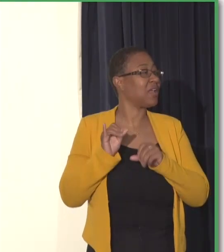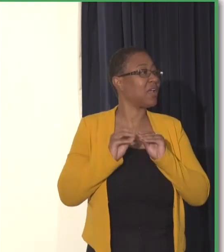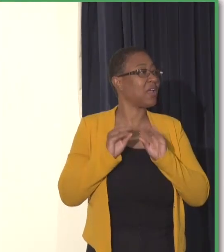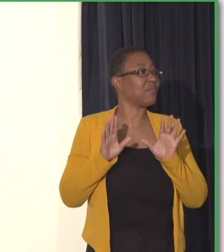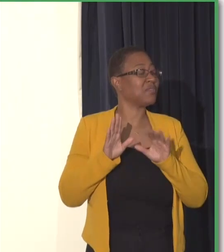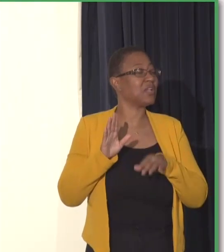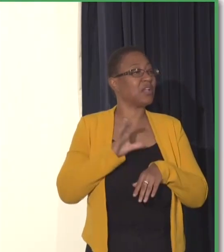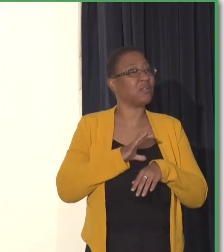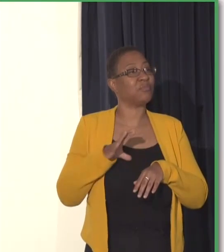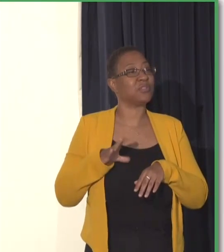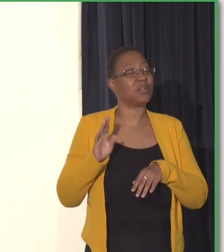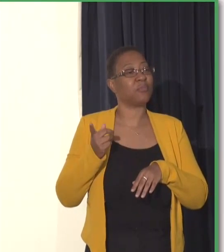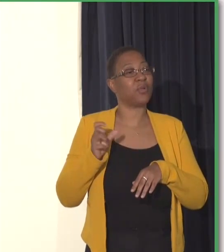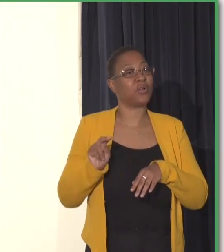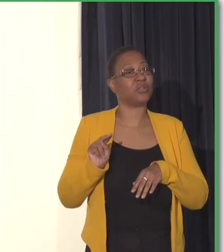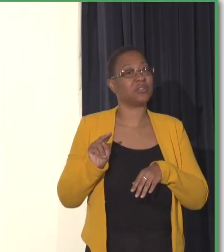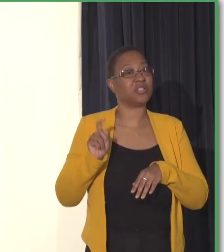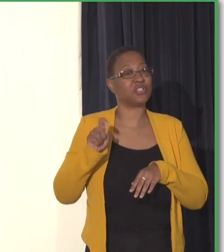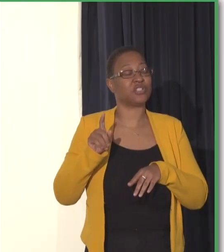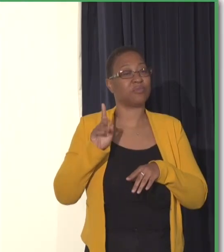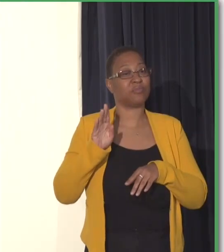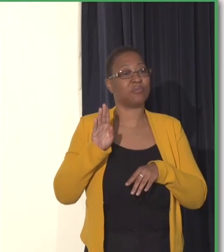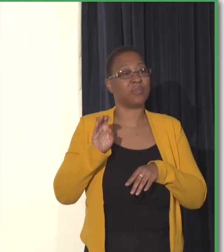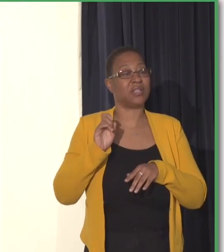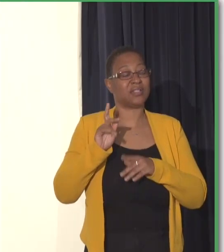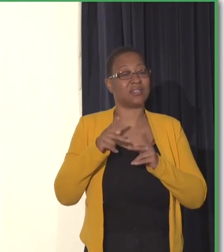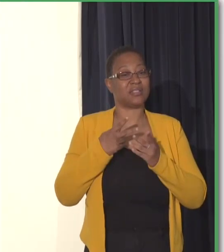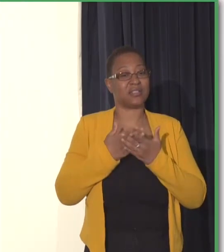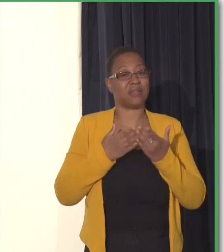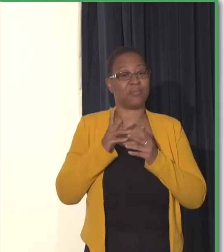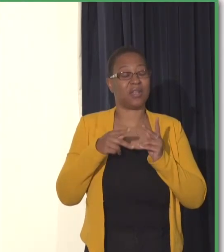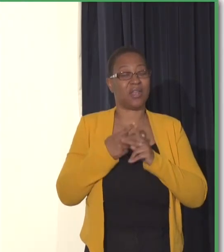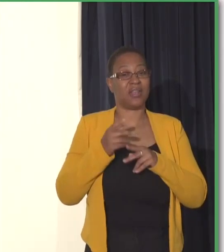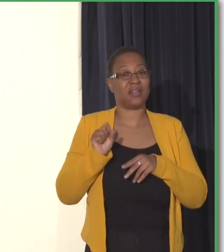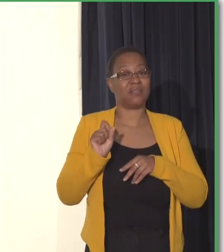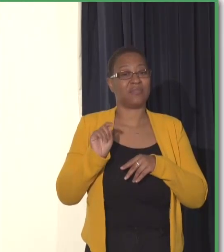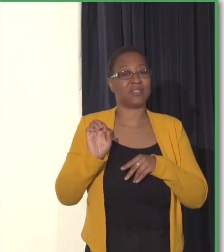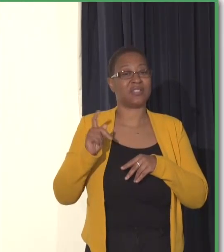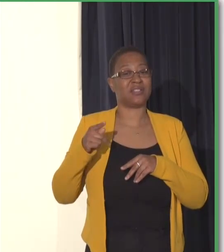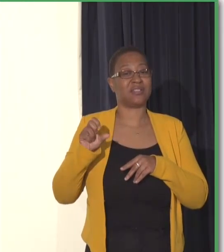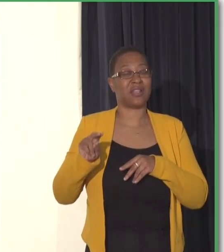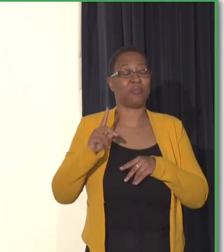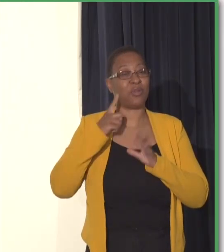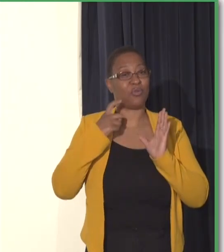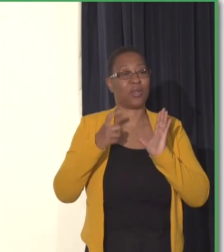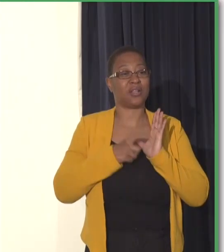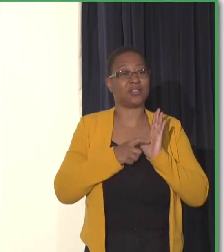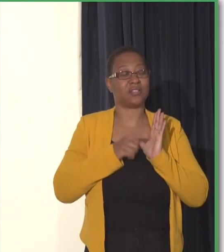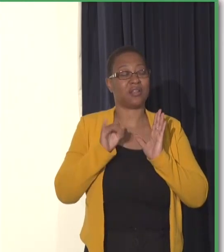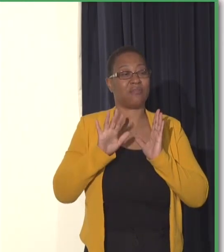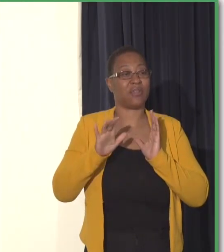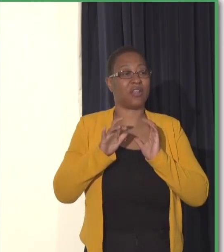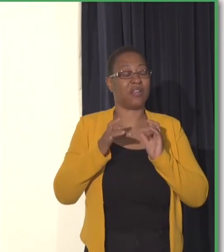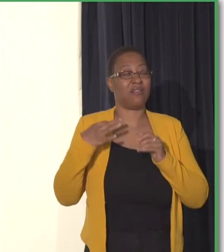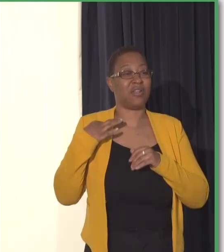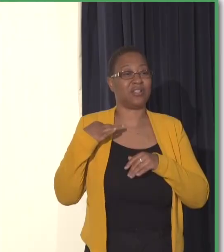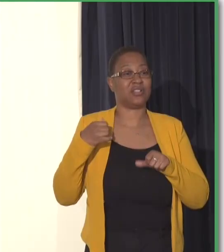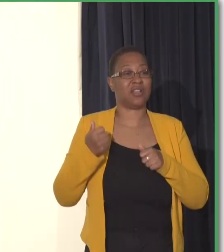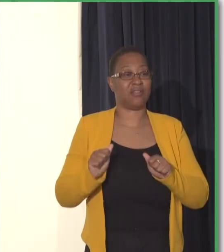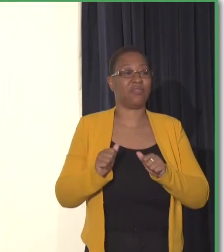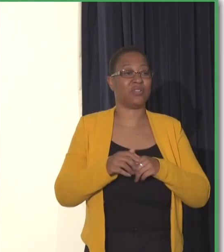Burton, that there should be some kind of stipend, something for them in recognition of their volunteer